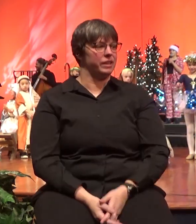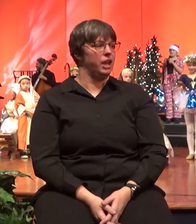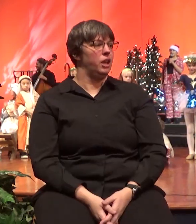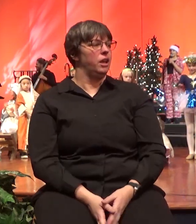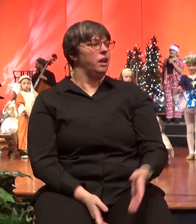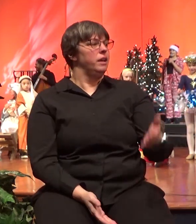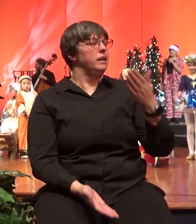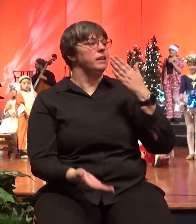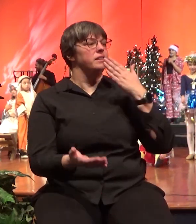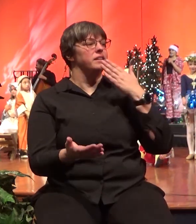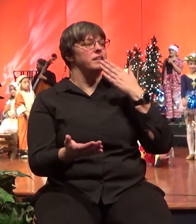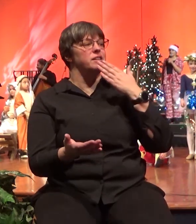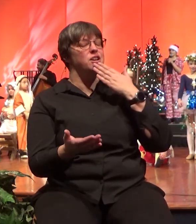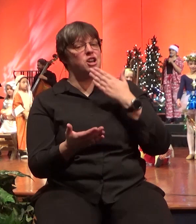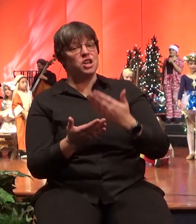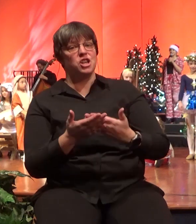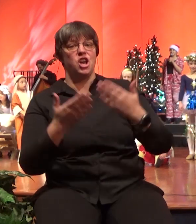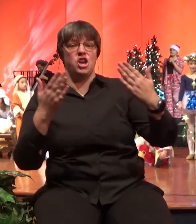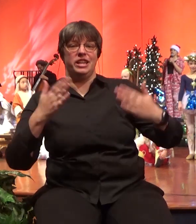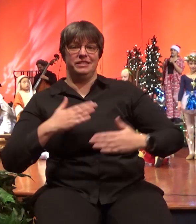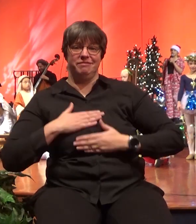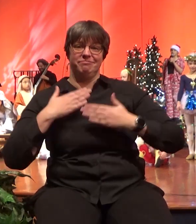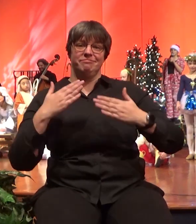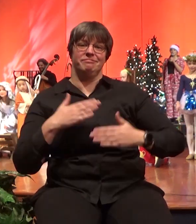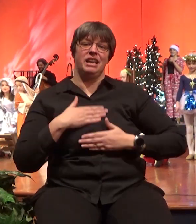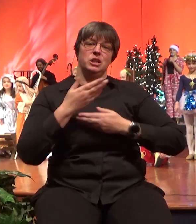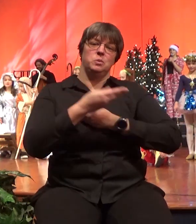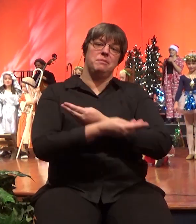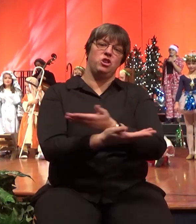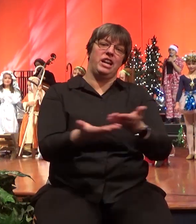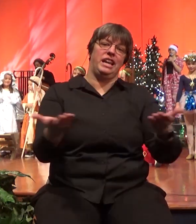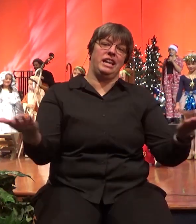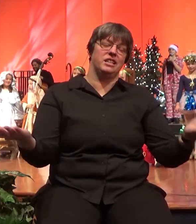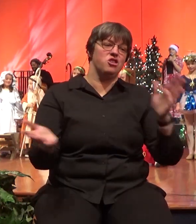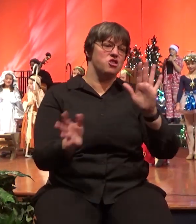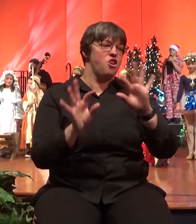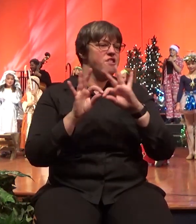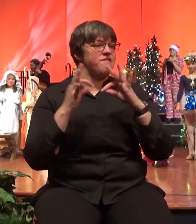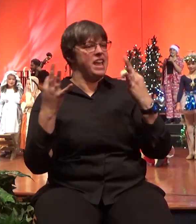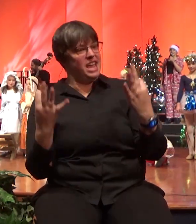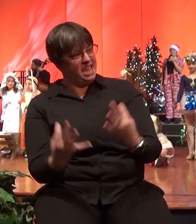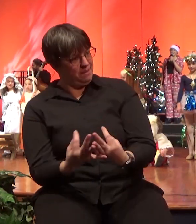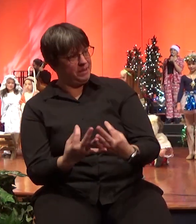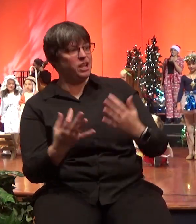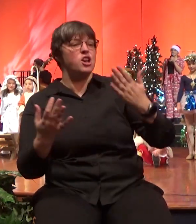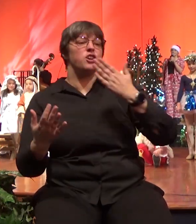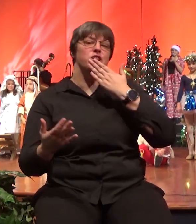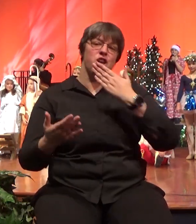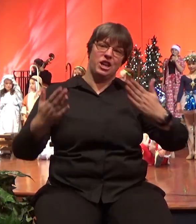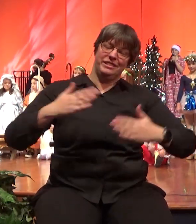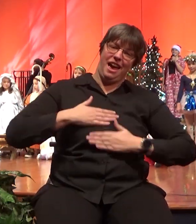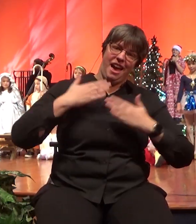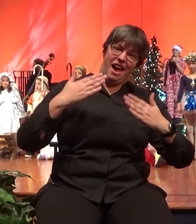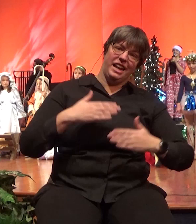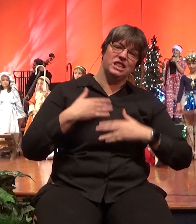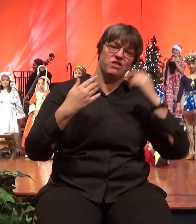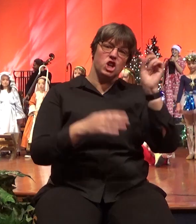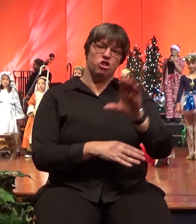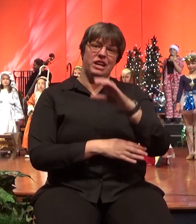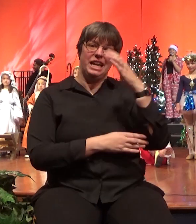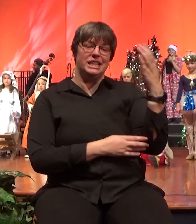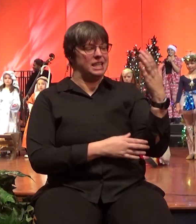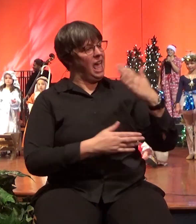Good tidings we bring to you and your kids. Good tidings for Christmas and